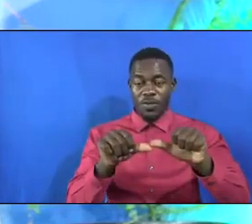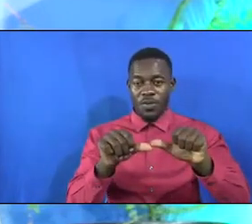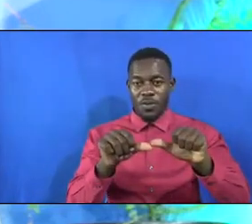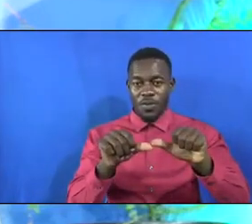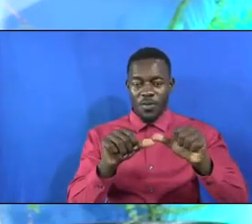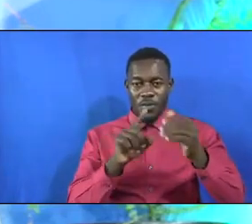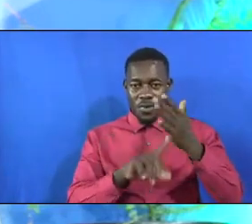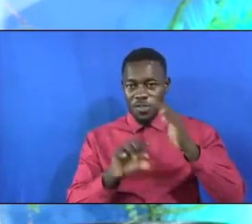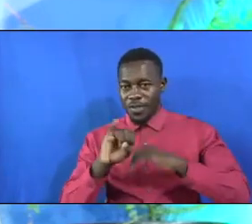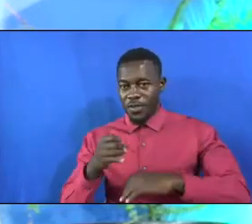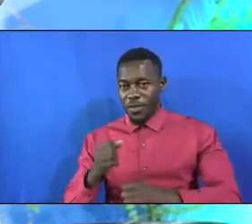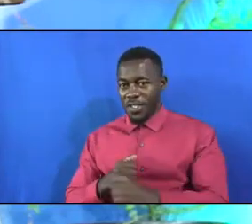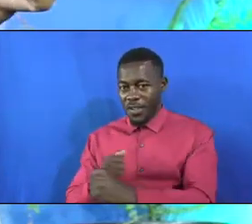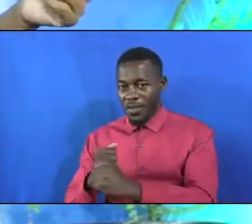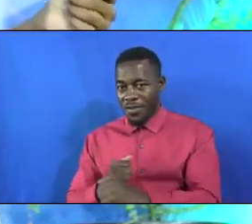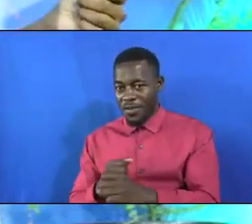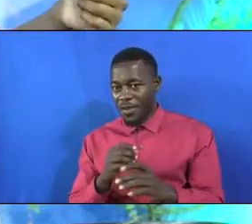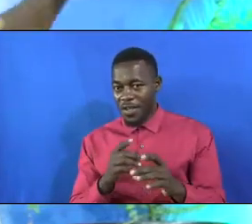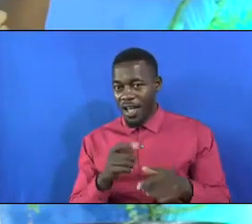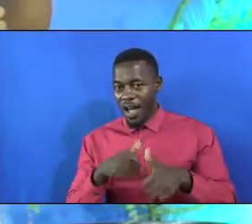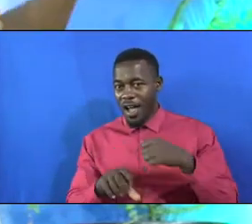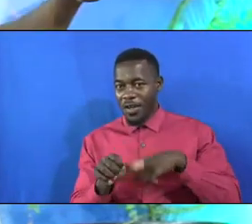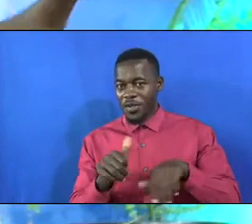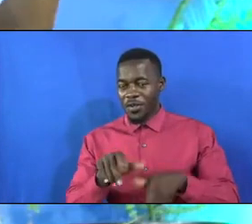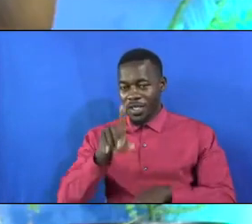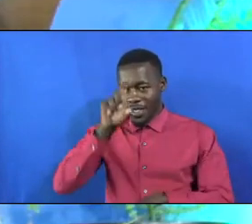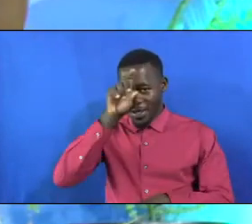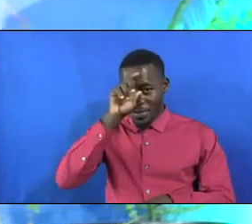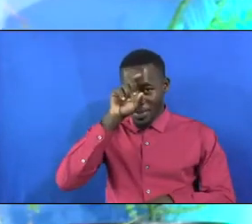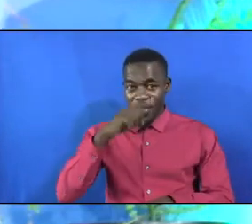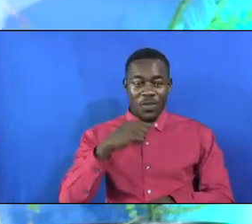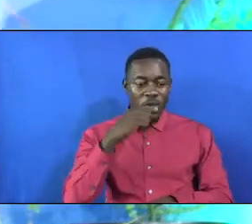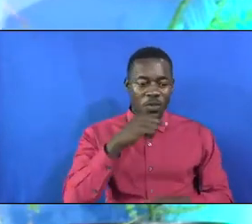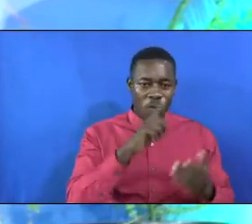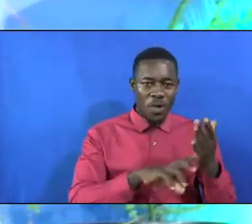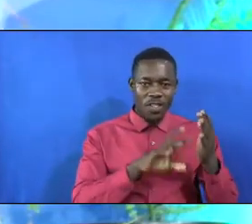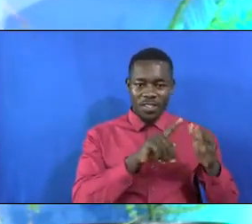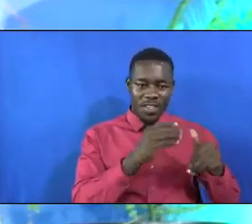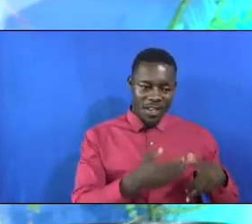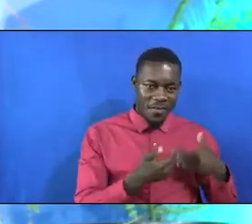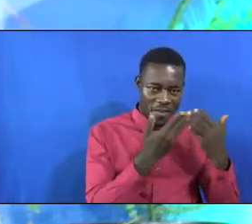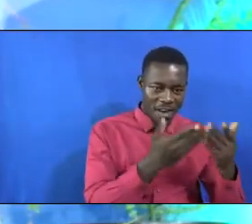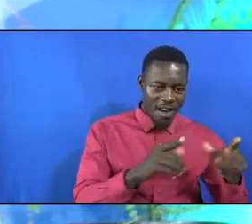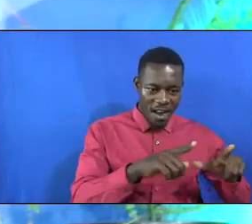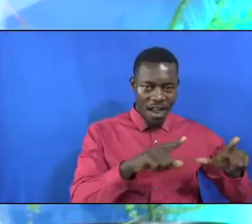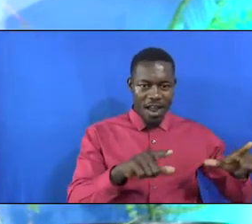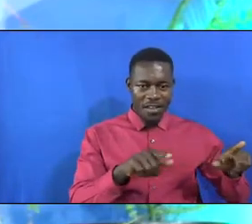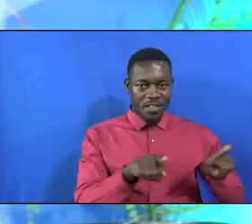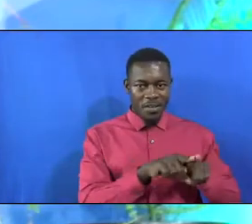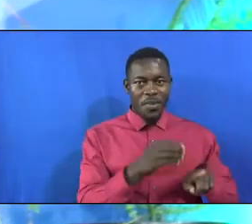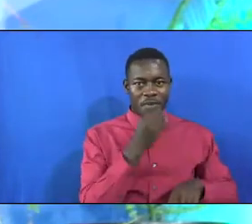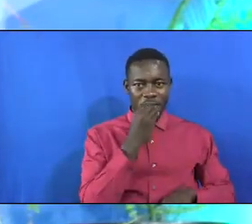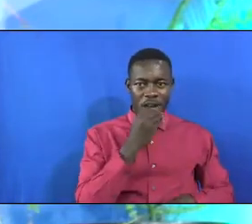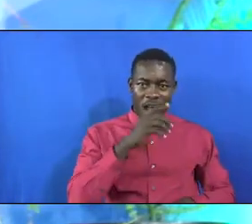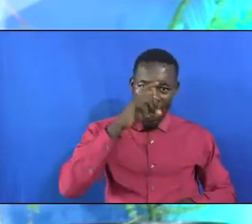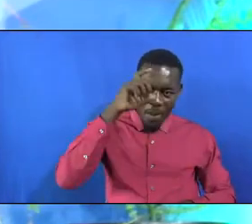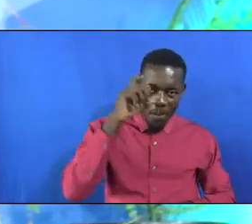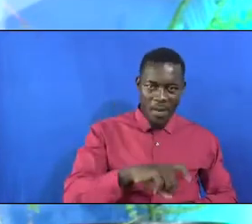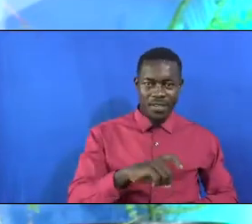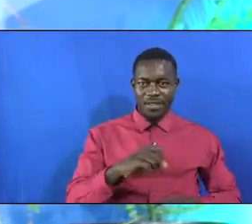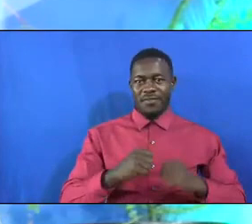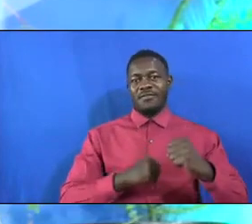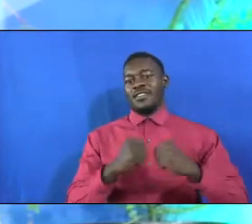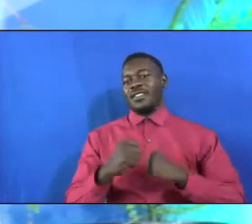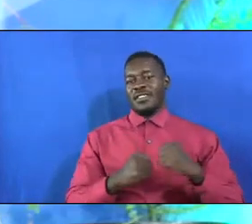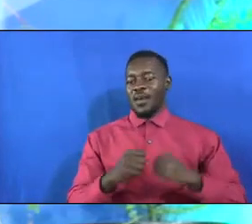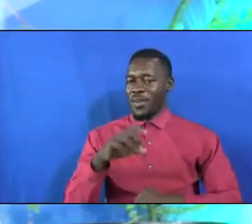what Joseph did to the Egyptians, he told them, for you to be given a portion of food, you needed to buy it.